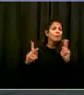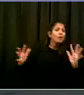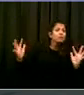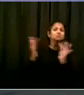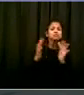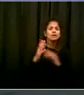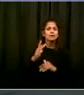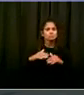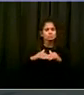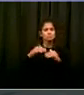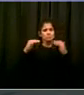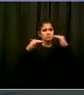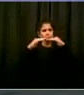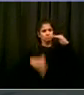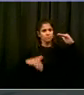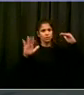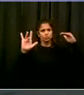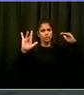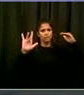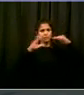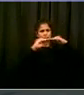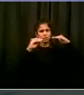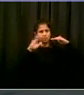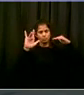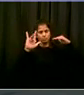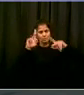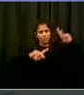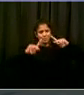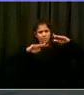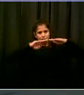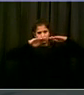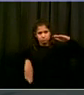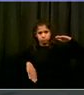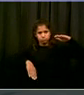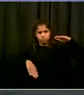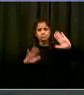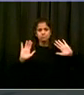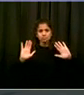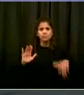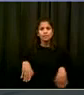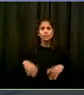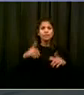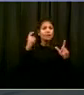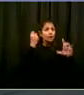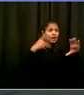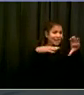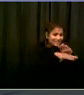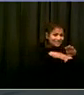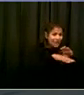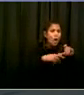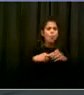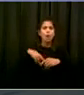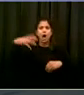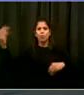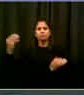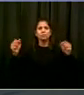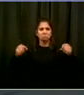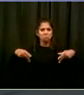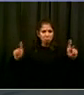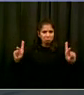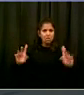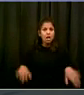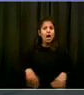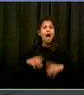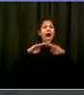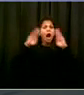we learned back in the spring. Gatherings in the yellow zone must be 25 people maximum, whether indoor or outdoor. Indoor and